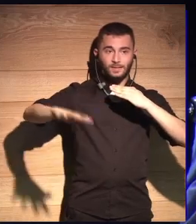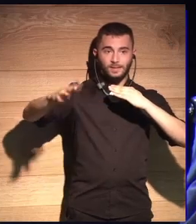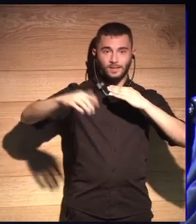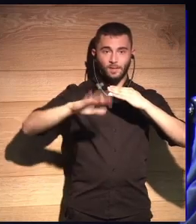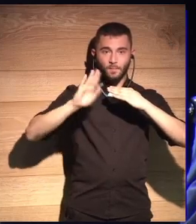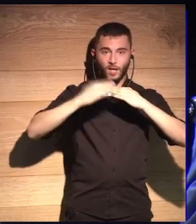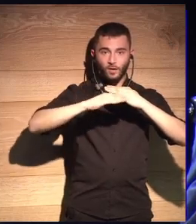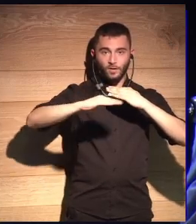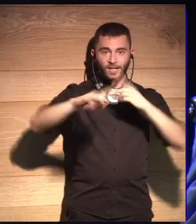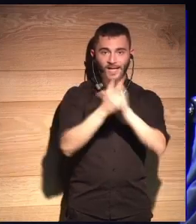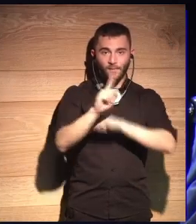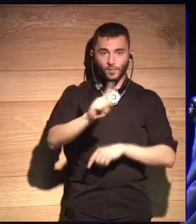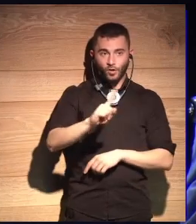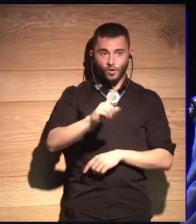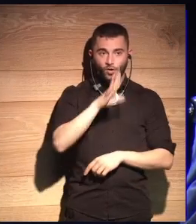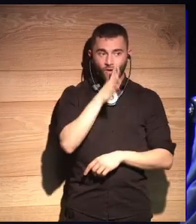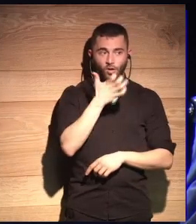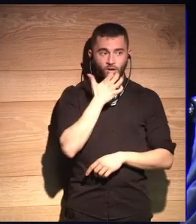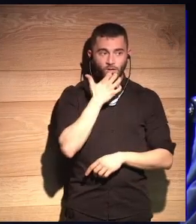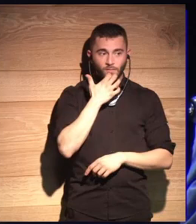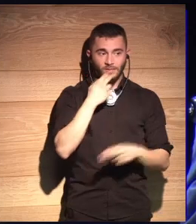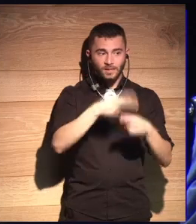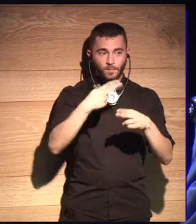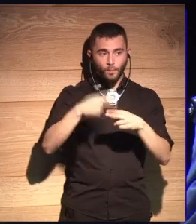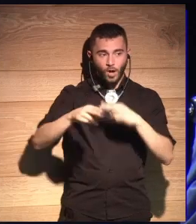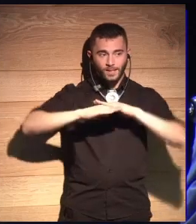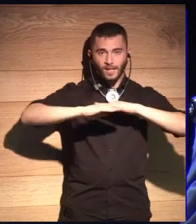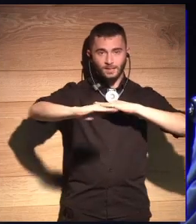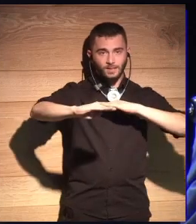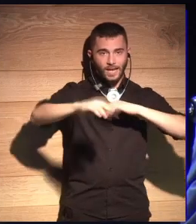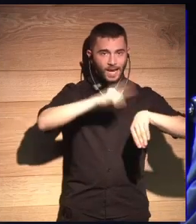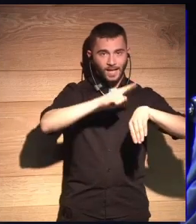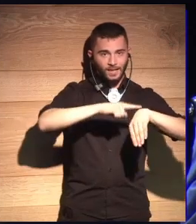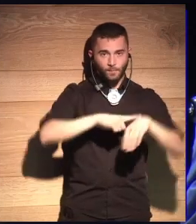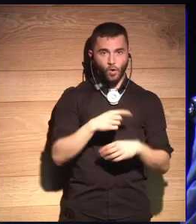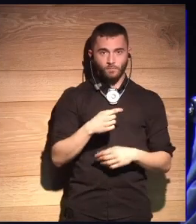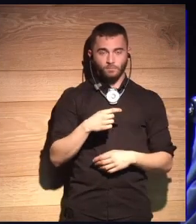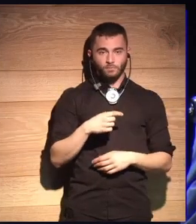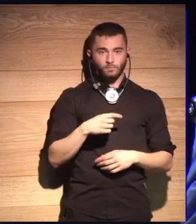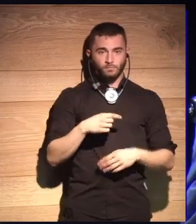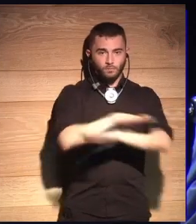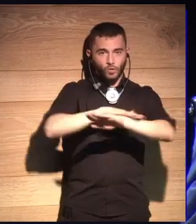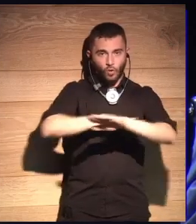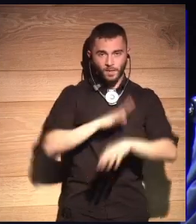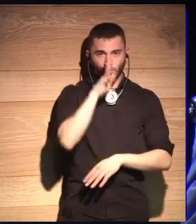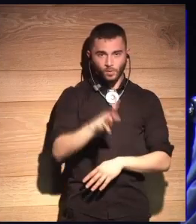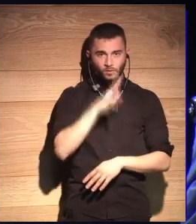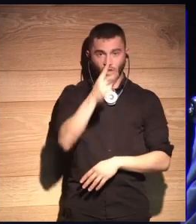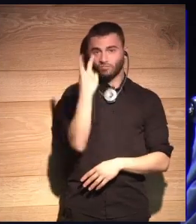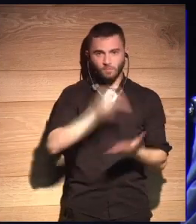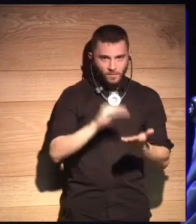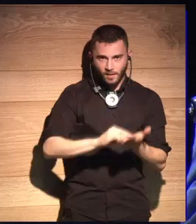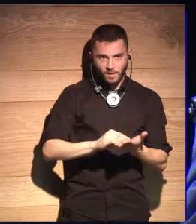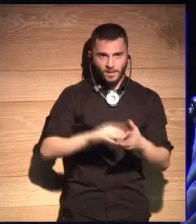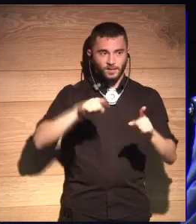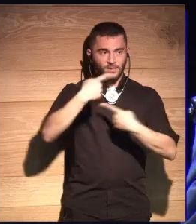we have nothing in the undercurrents, while we have lots of movements in the waves, because it